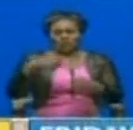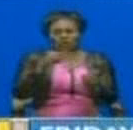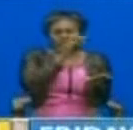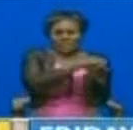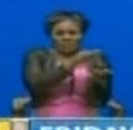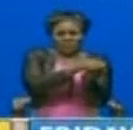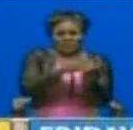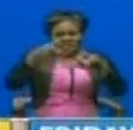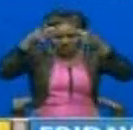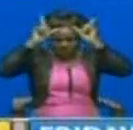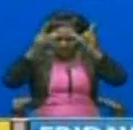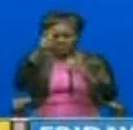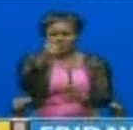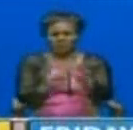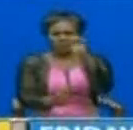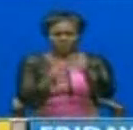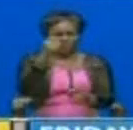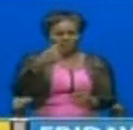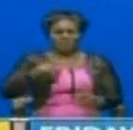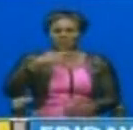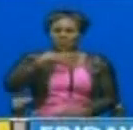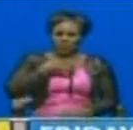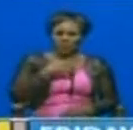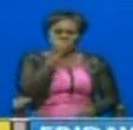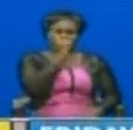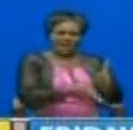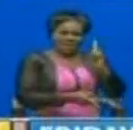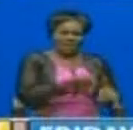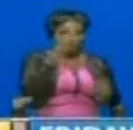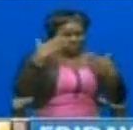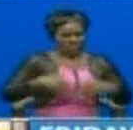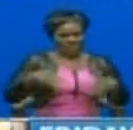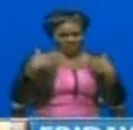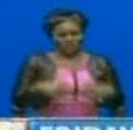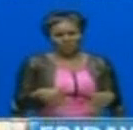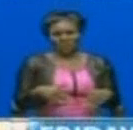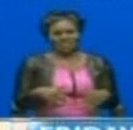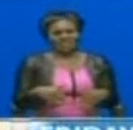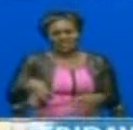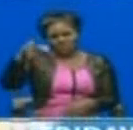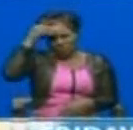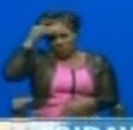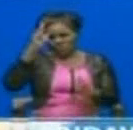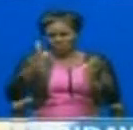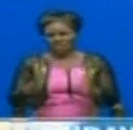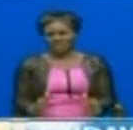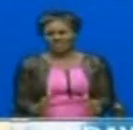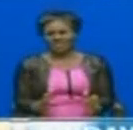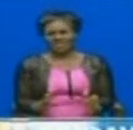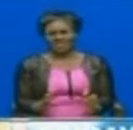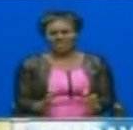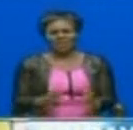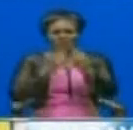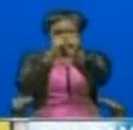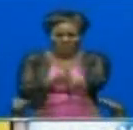farmer. I'm a retired athlete, a farmer at the moment, a student, a tea